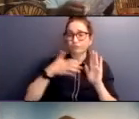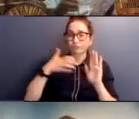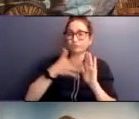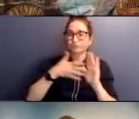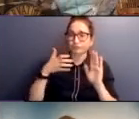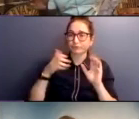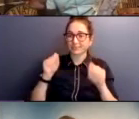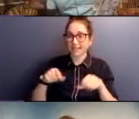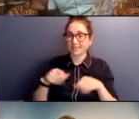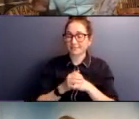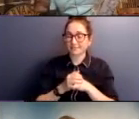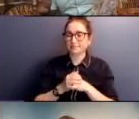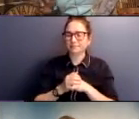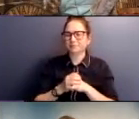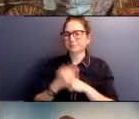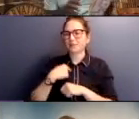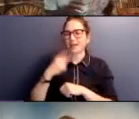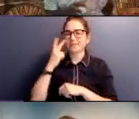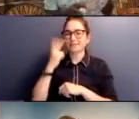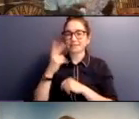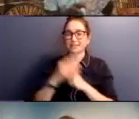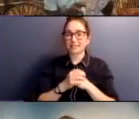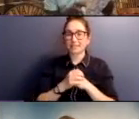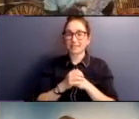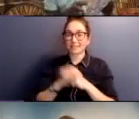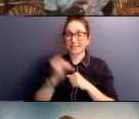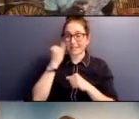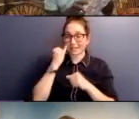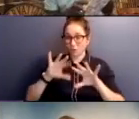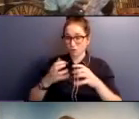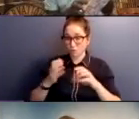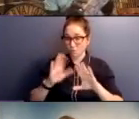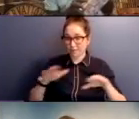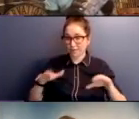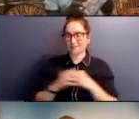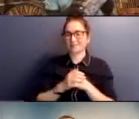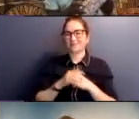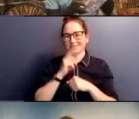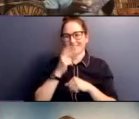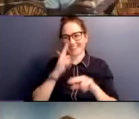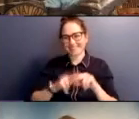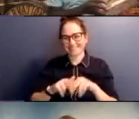And what I found is that if you ever do this in a group of kids, it's really, really fun.